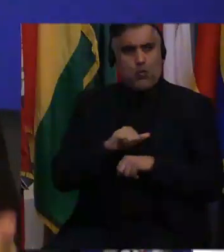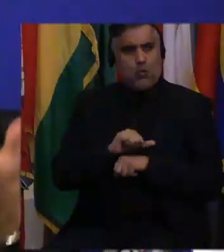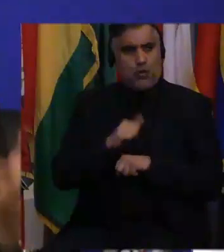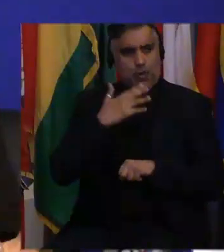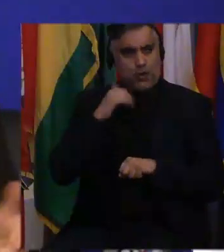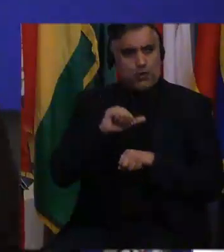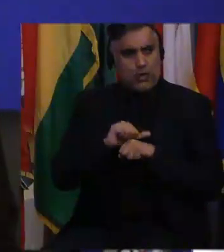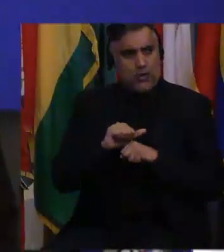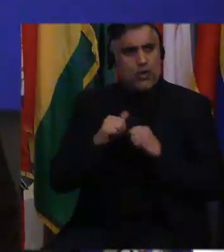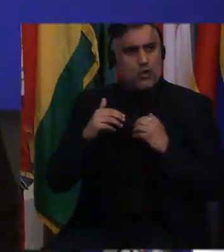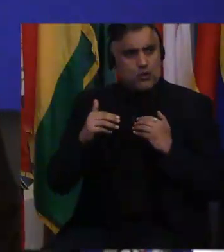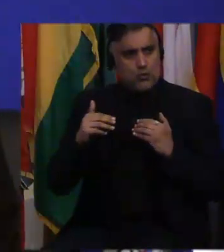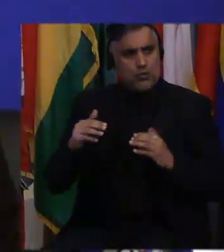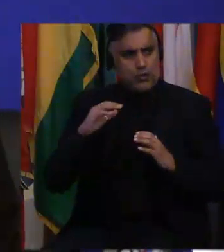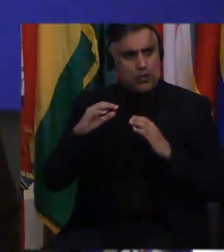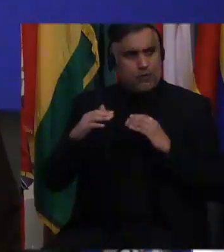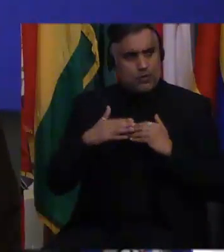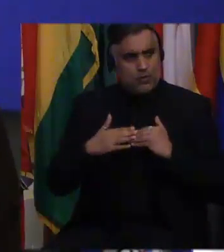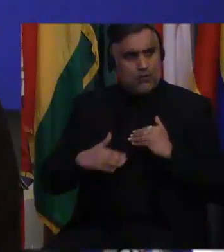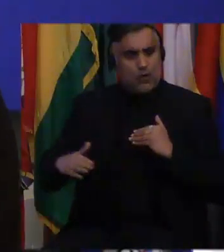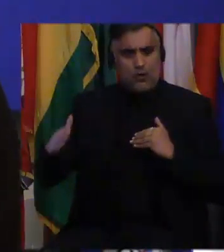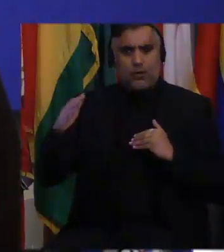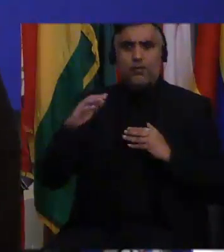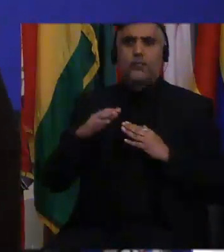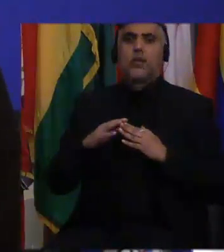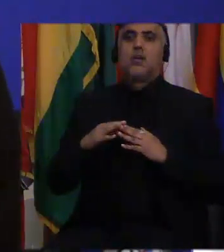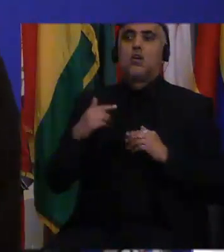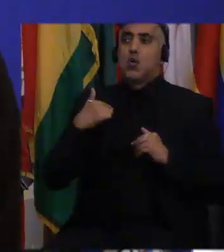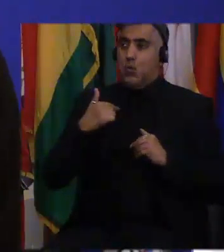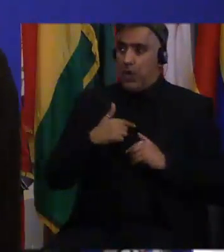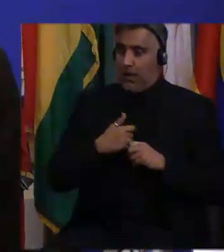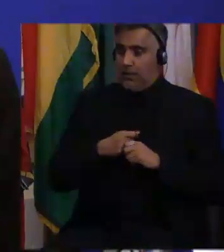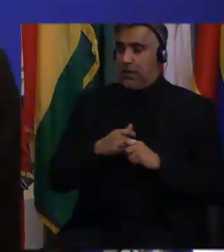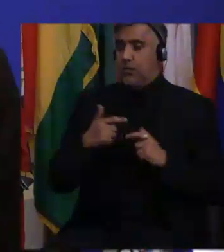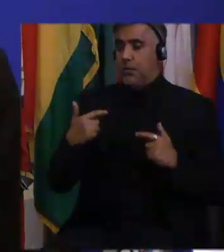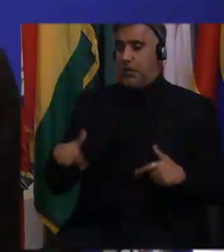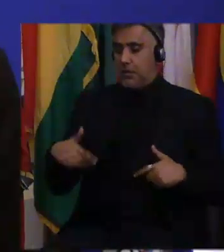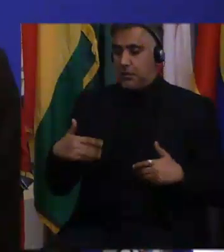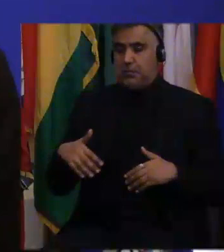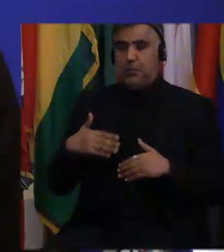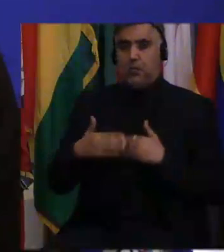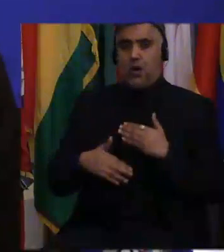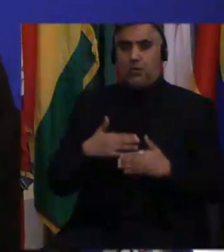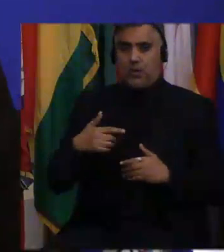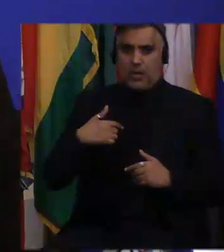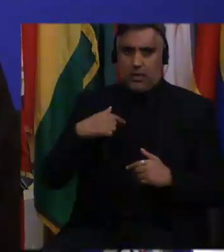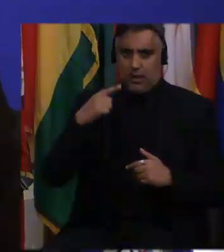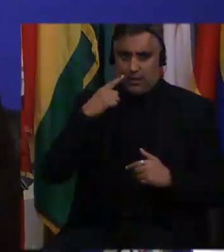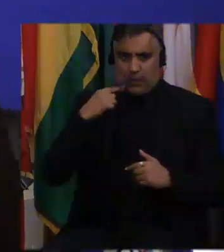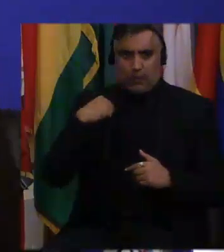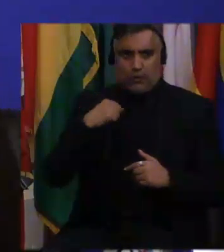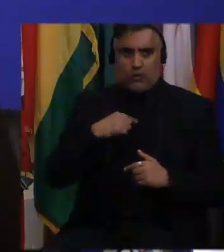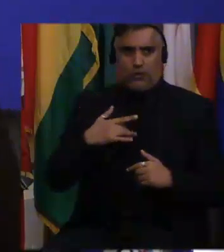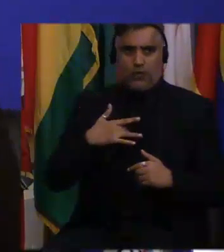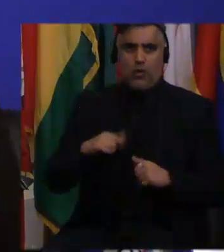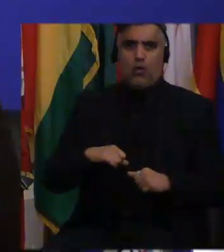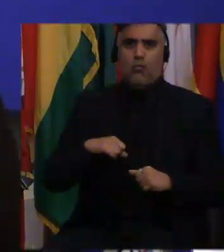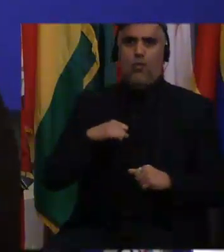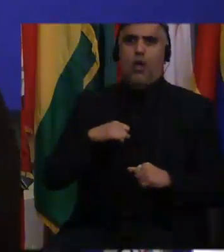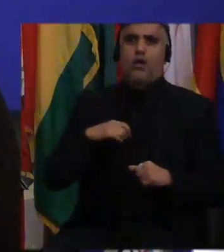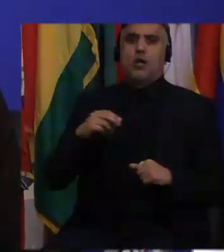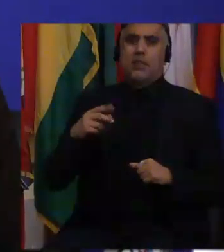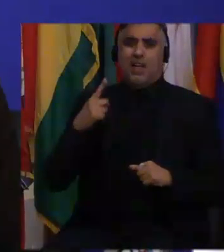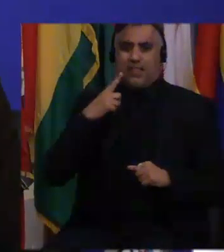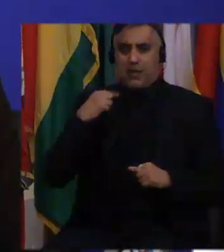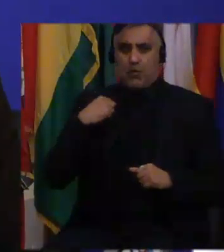together to move this conversation forward? We have made tremendous progress, and I think we should all feel very proud about that, but